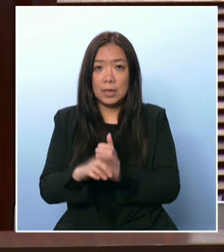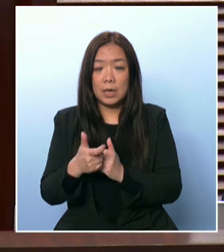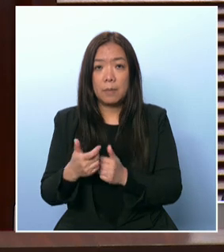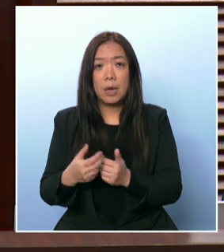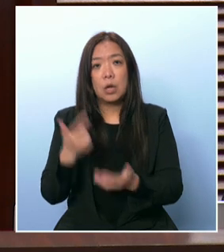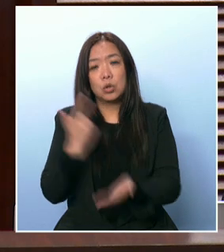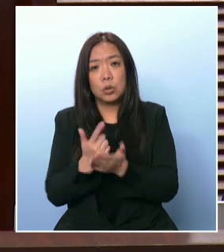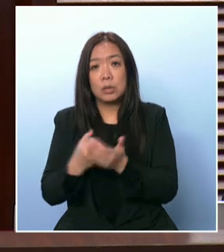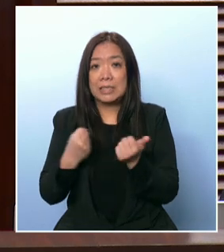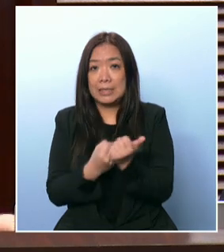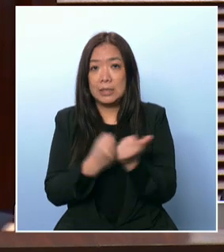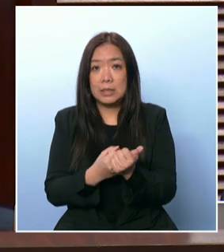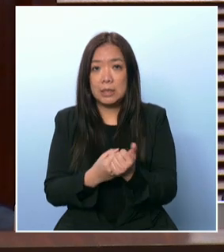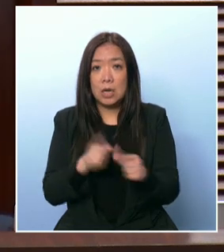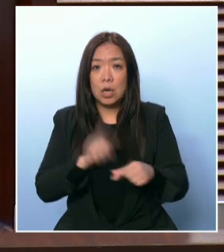Medicine Hospital.